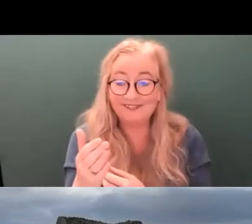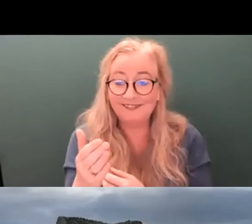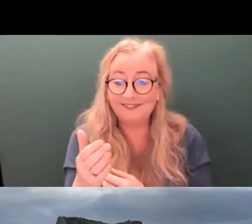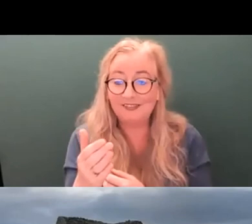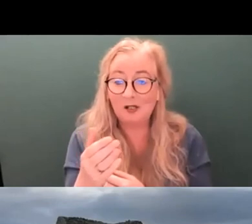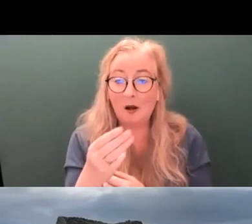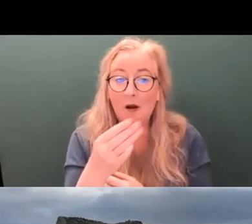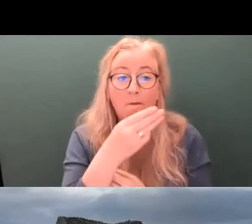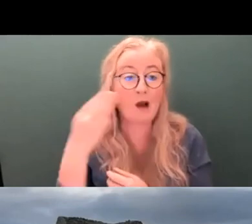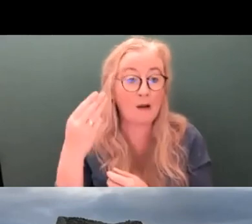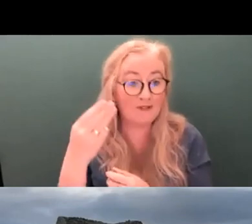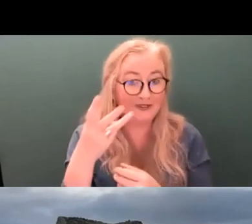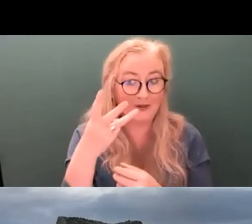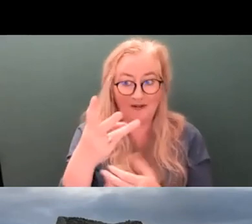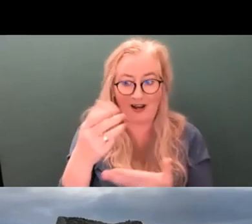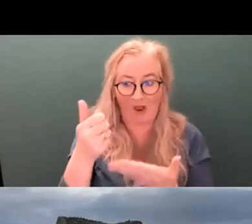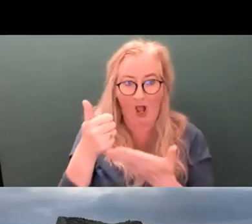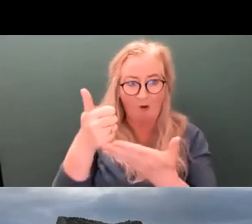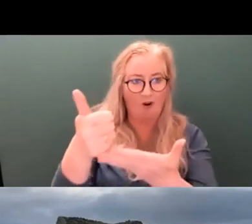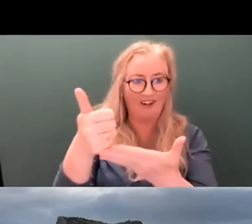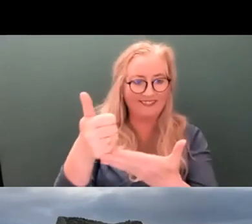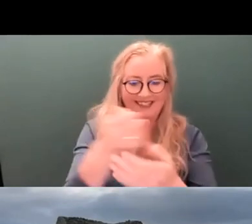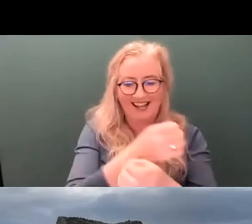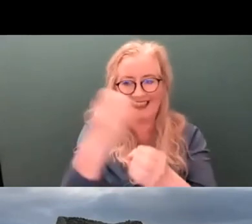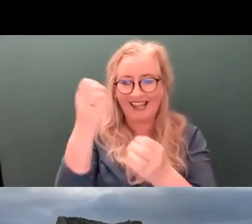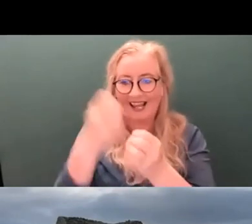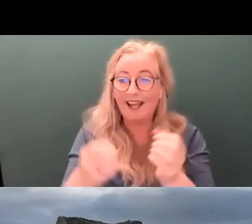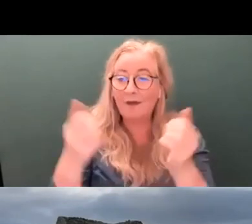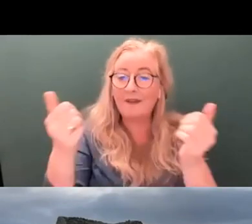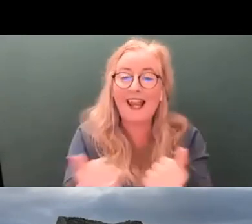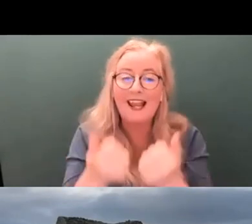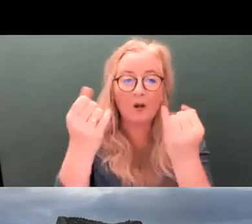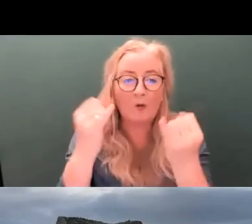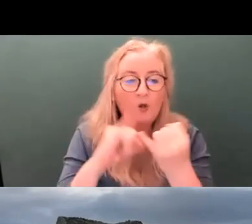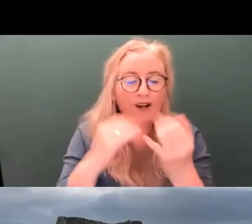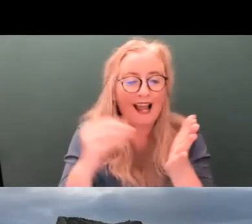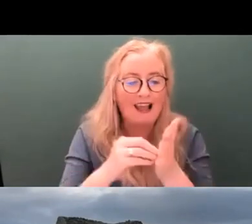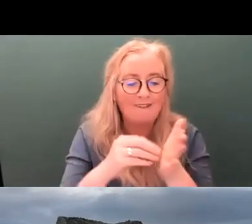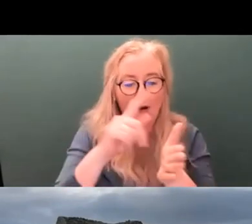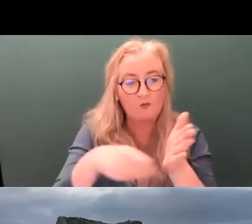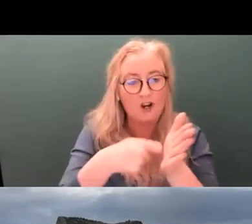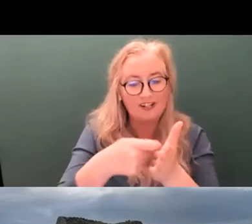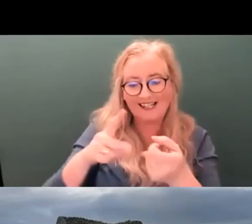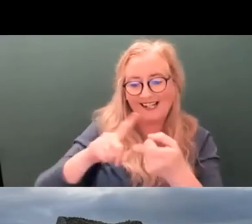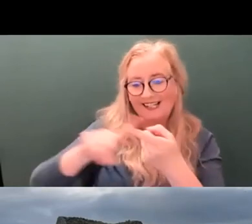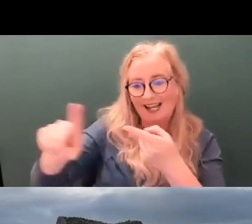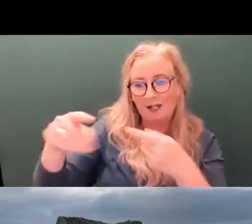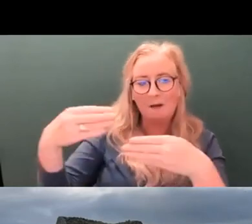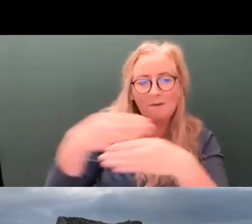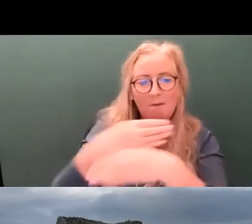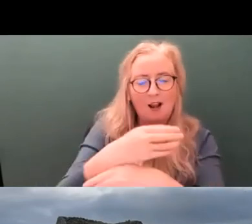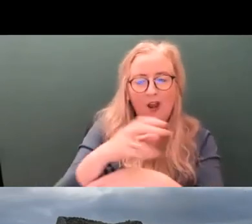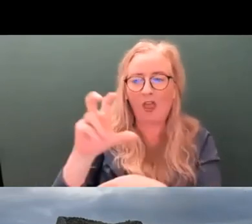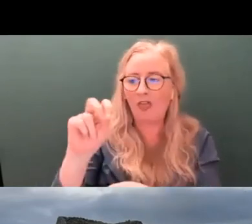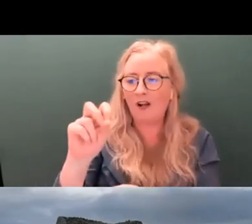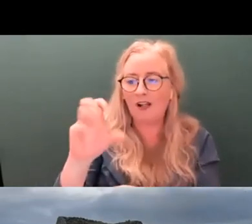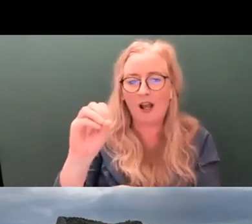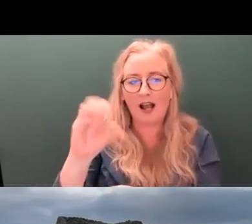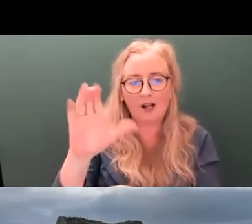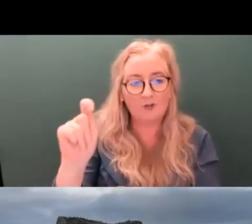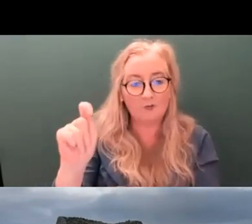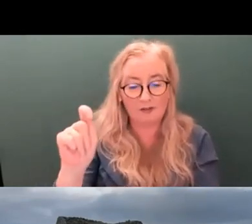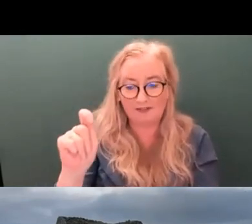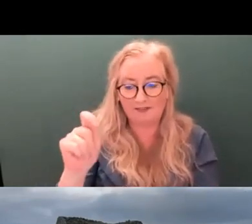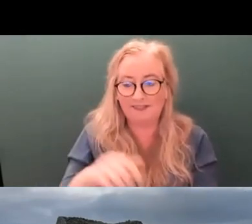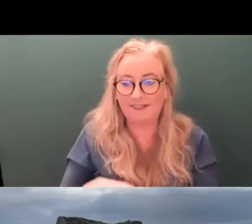the promise of an award at the end and for anybody who's got their projects in by the 30th of October. And